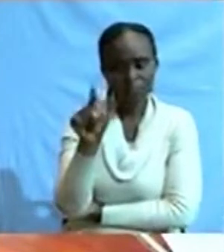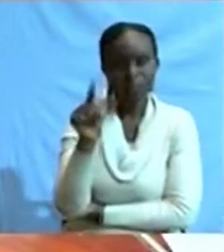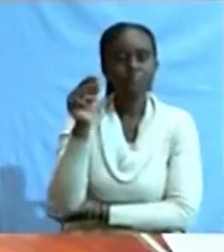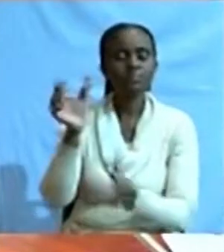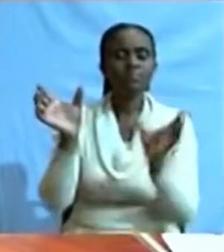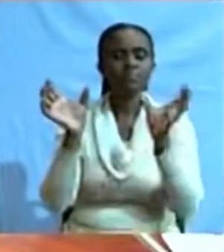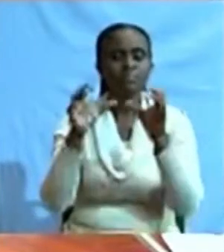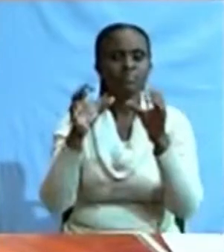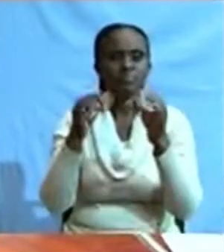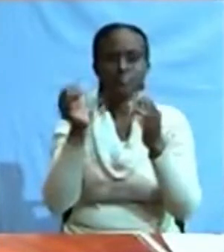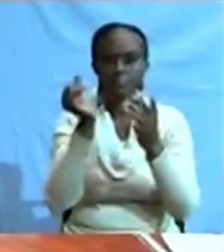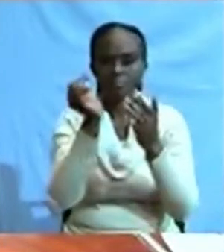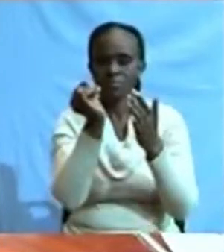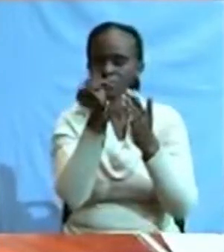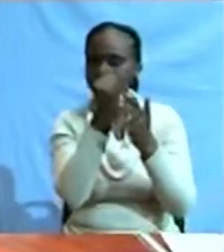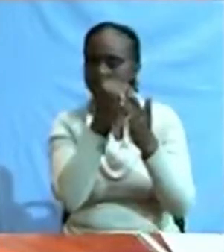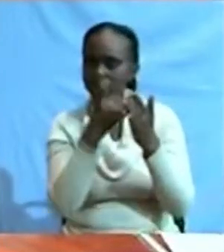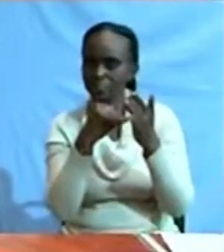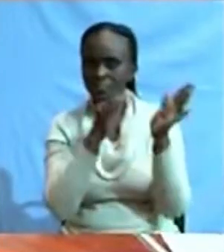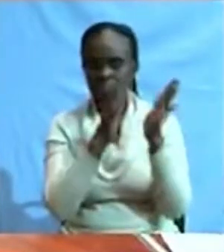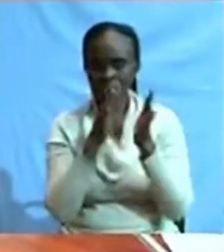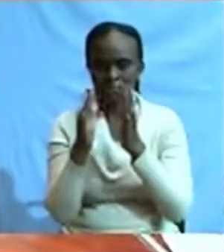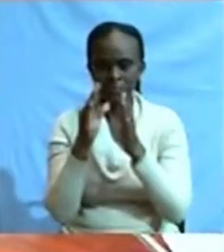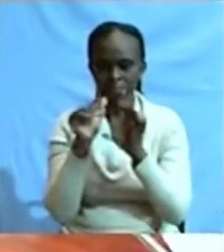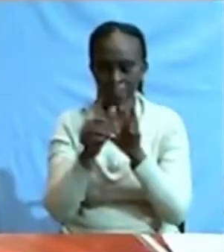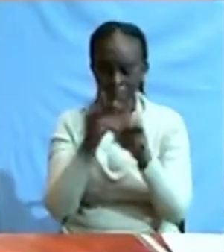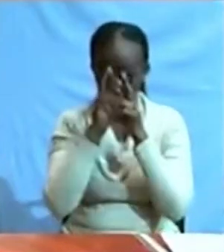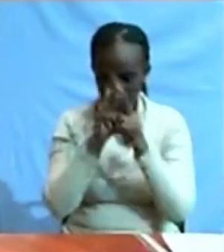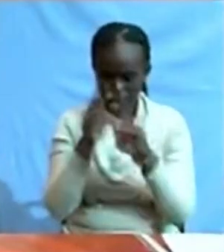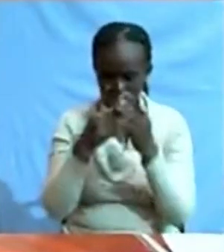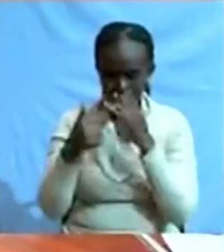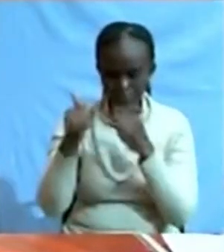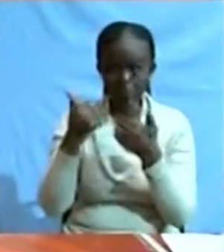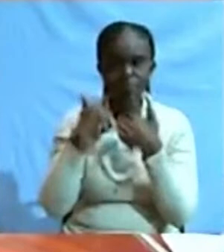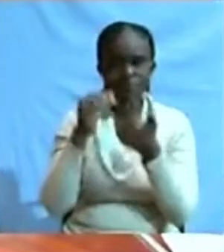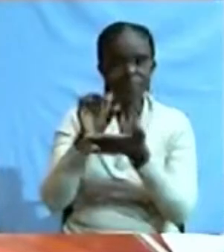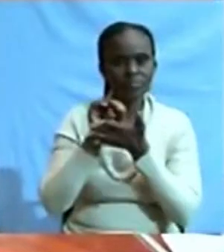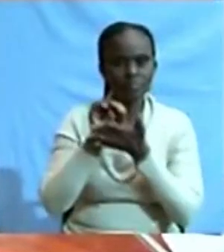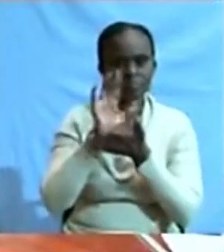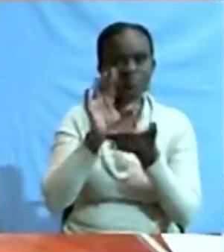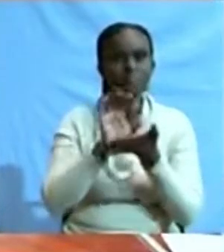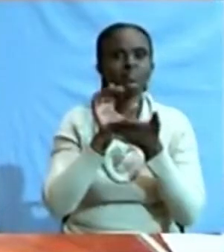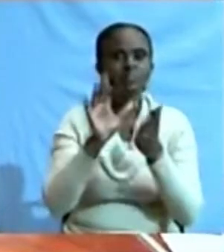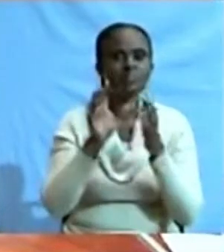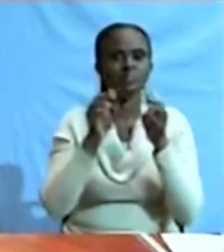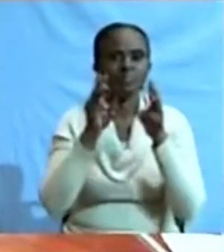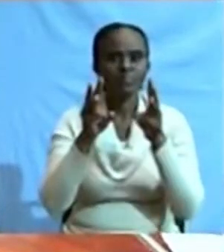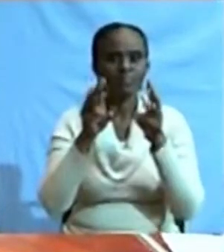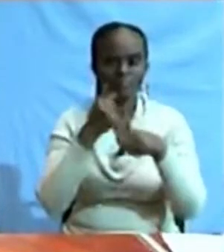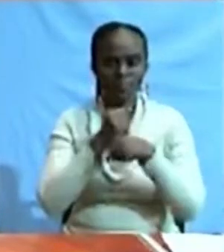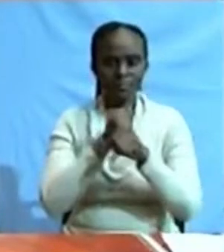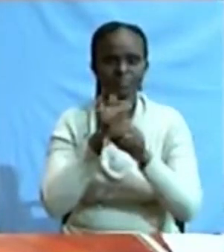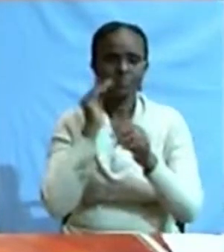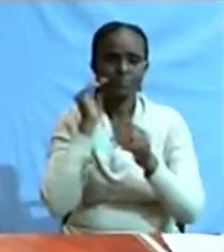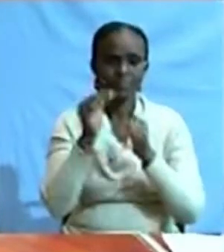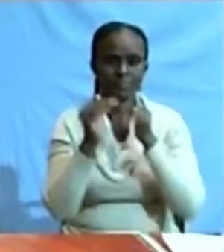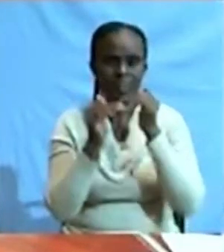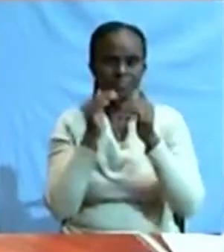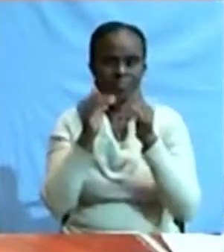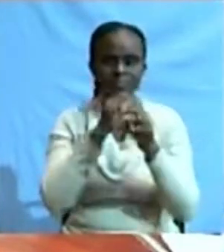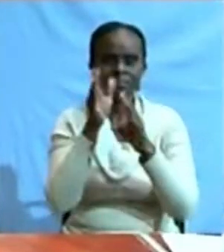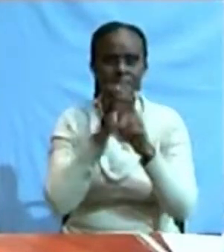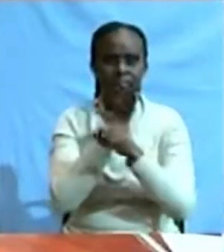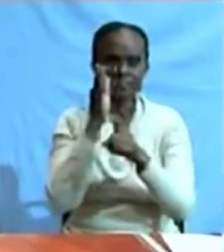drew debt liquidation plans in respect of what it owes its creditors as a way of making steps